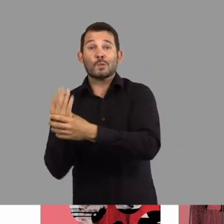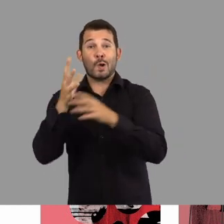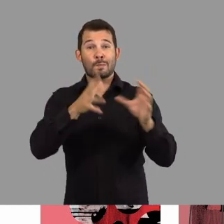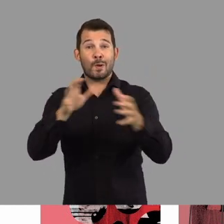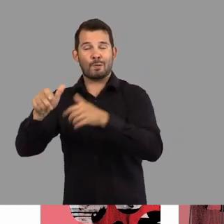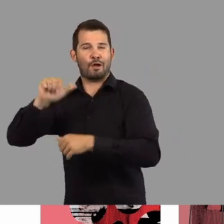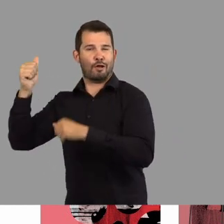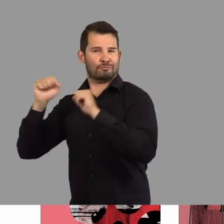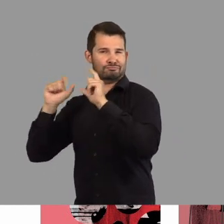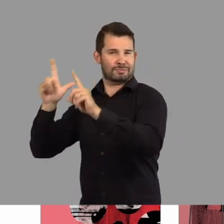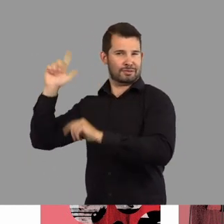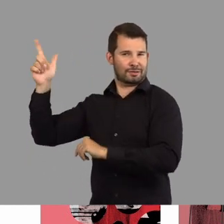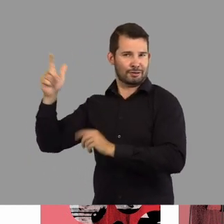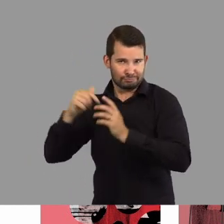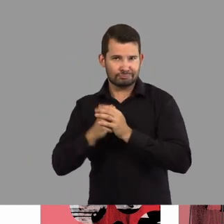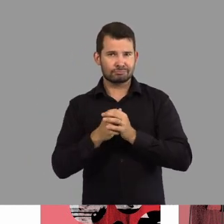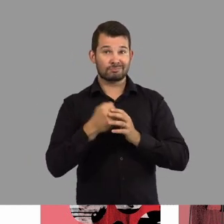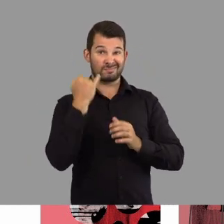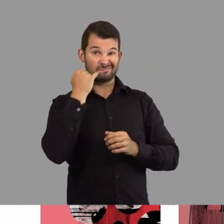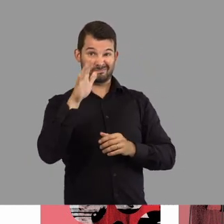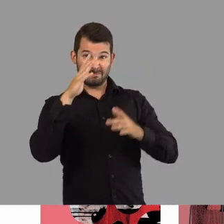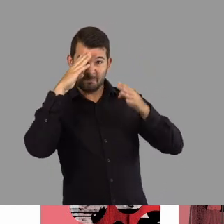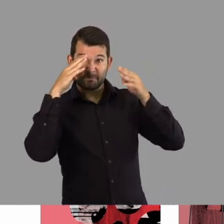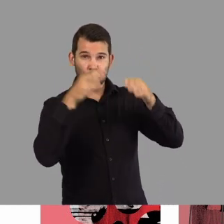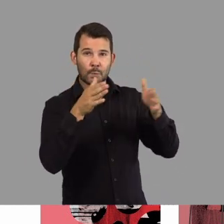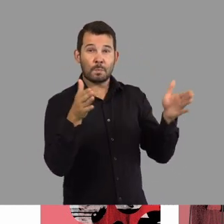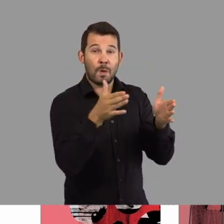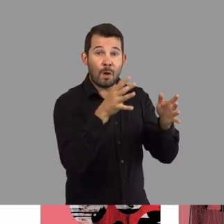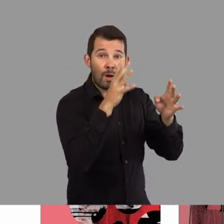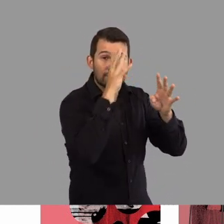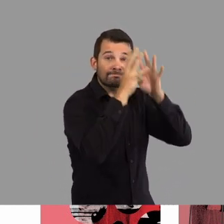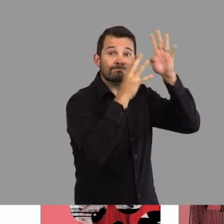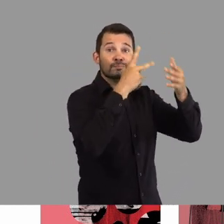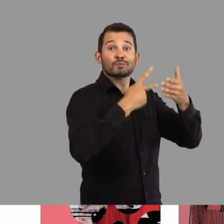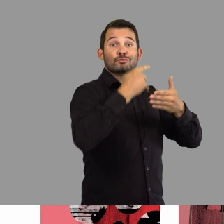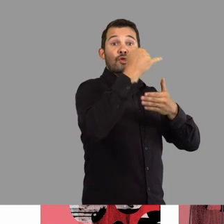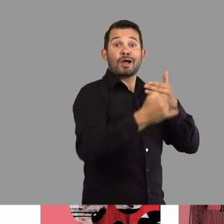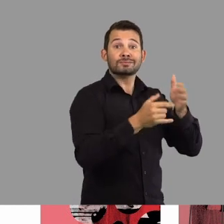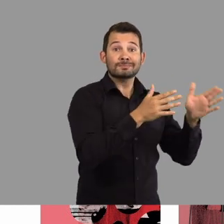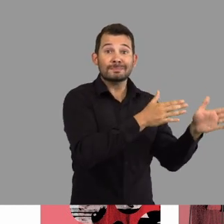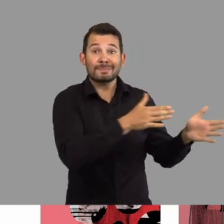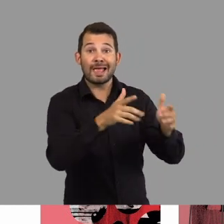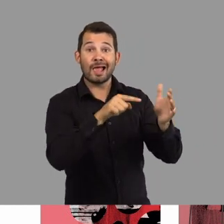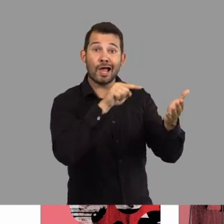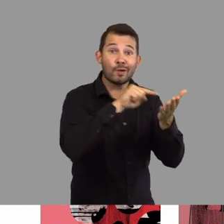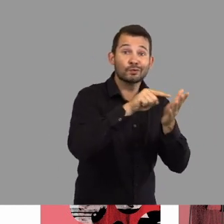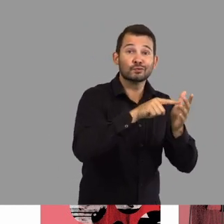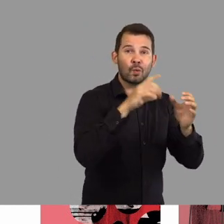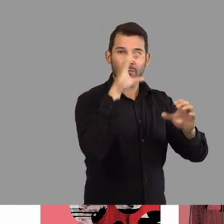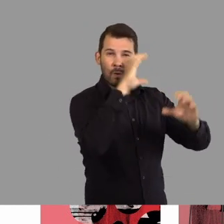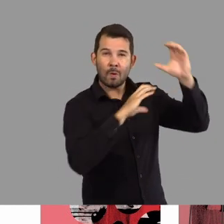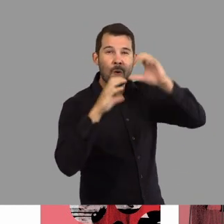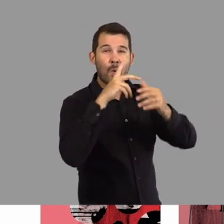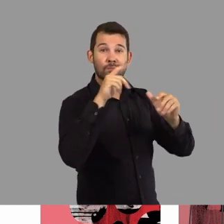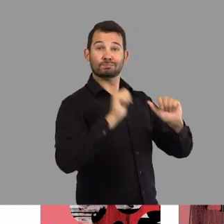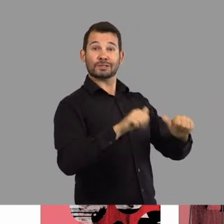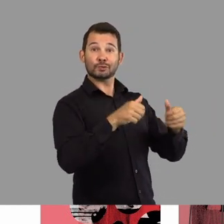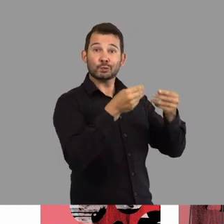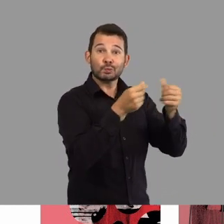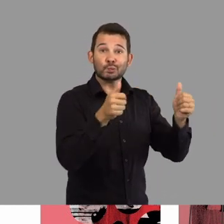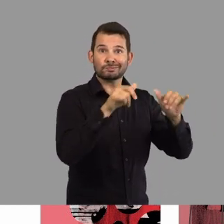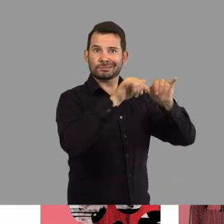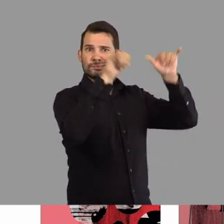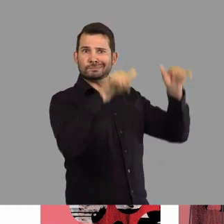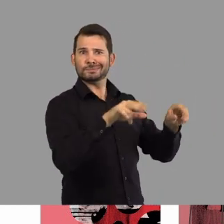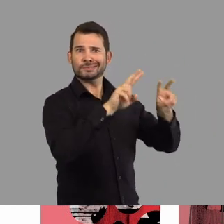in other videos. If your focus is on small-scale innovation projects to plan, research, or explore potential